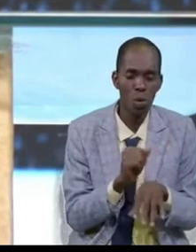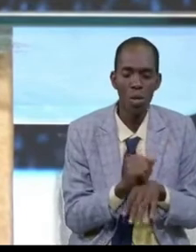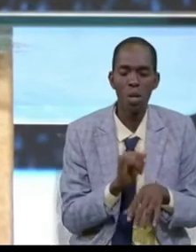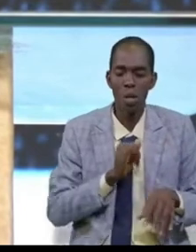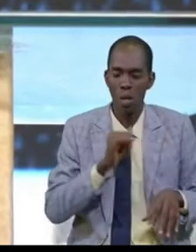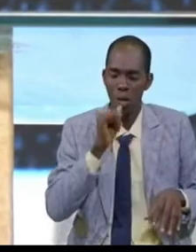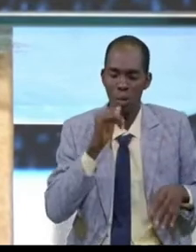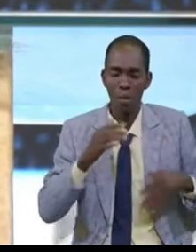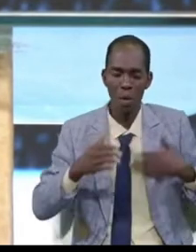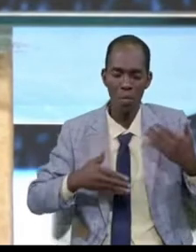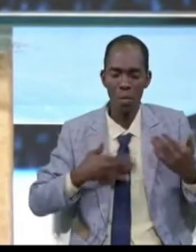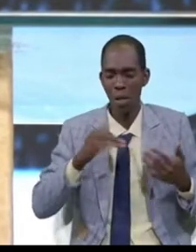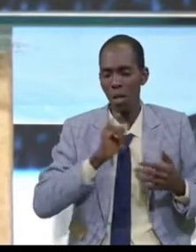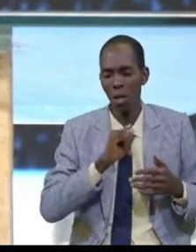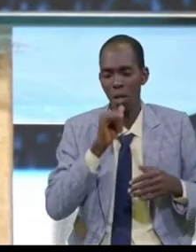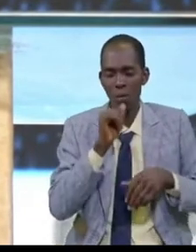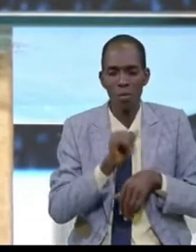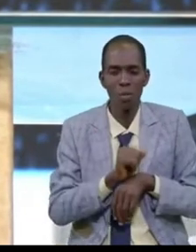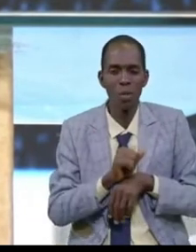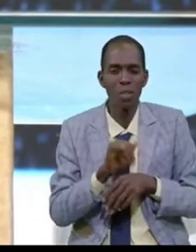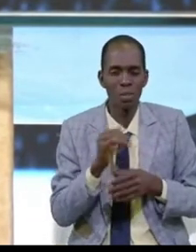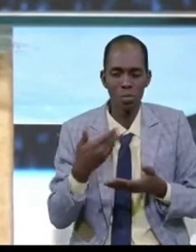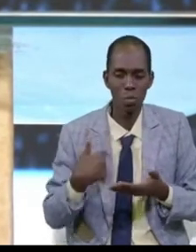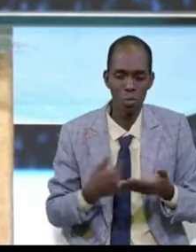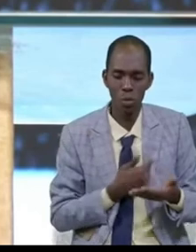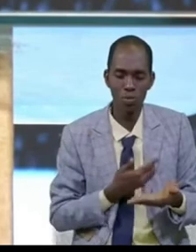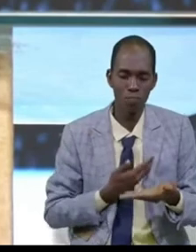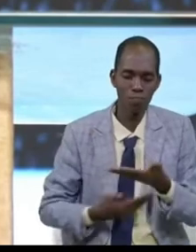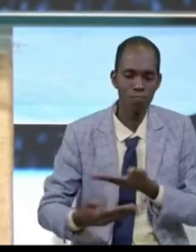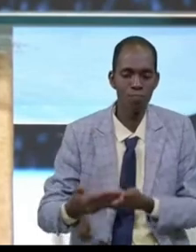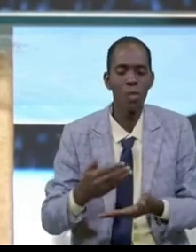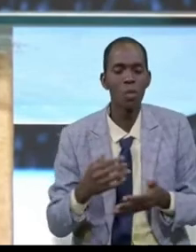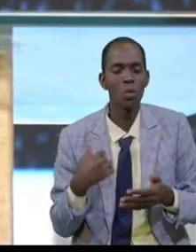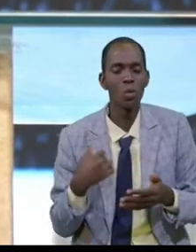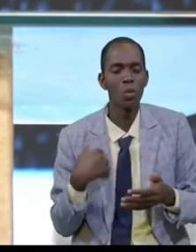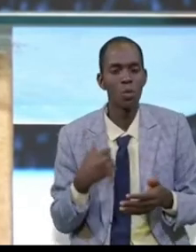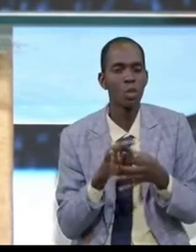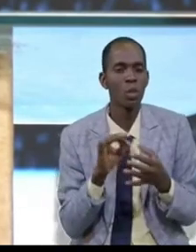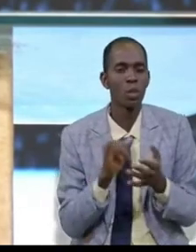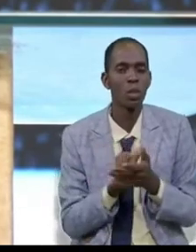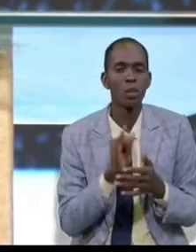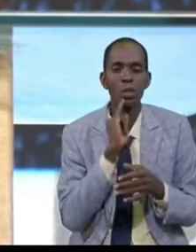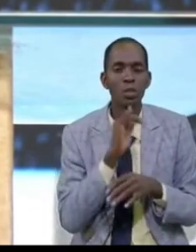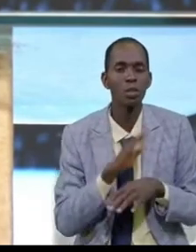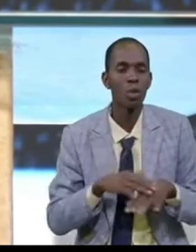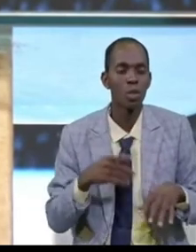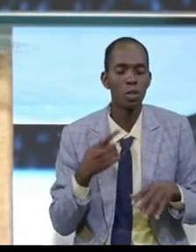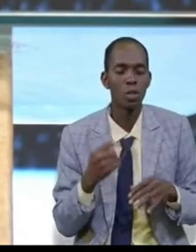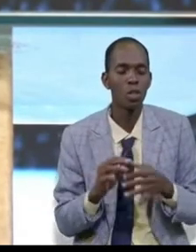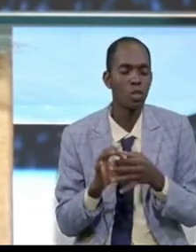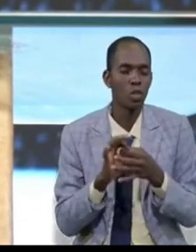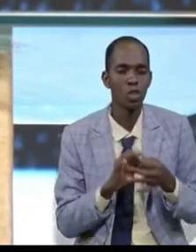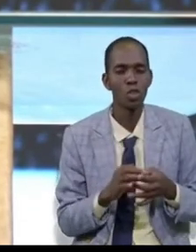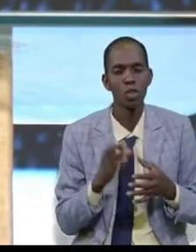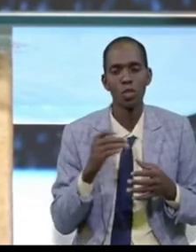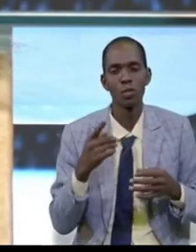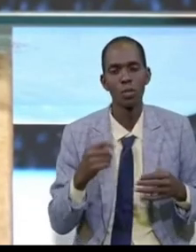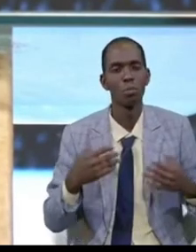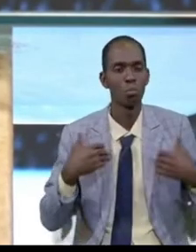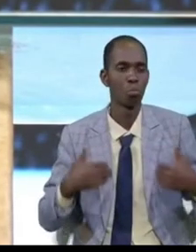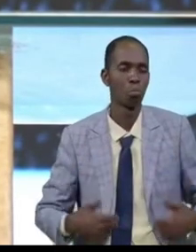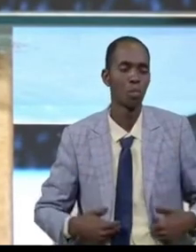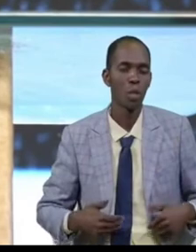doing what I'm doing. That's the unity of the body. And then in verse 4 it says, look